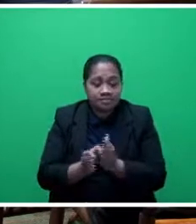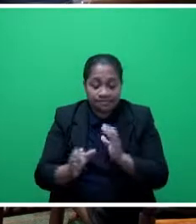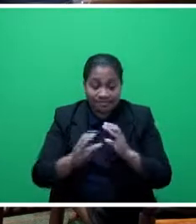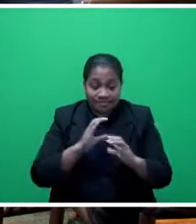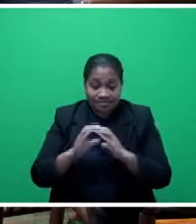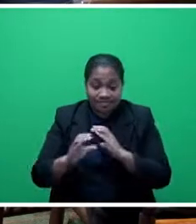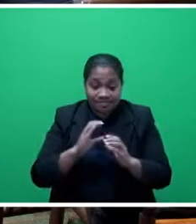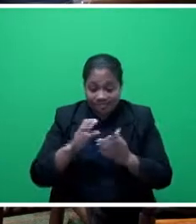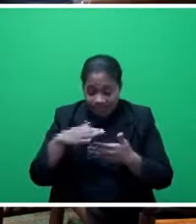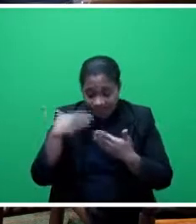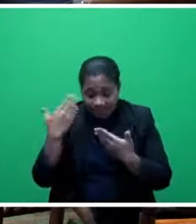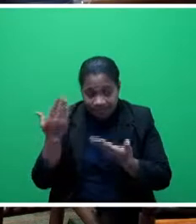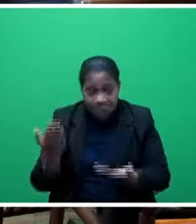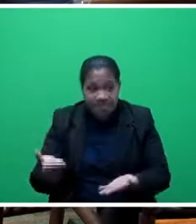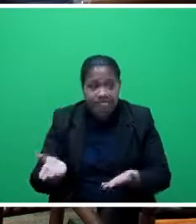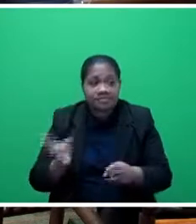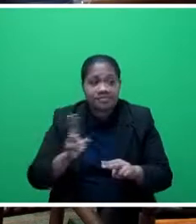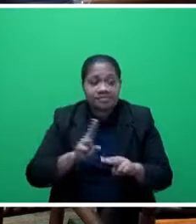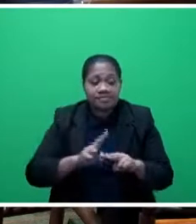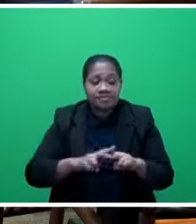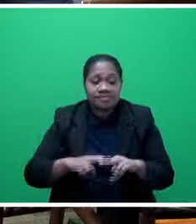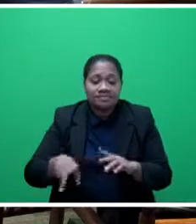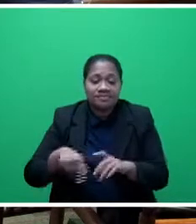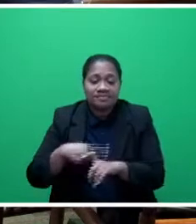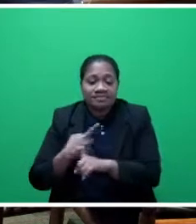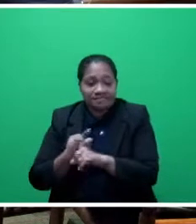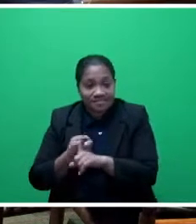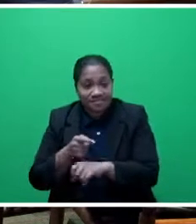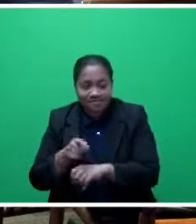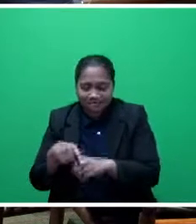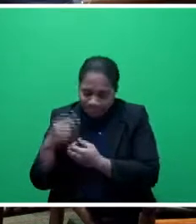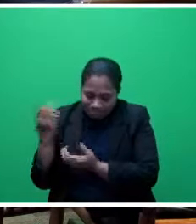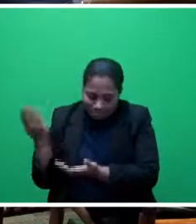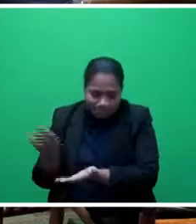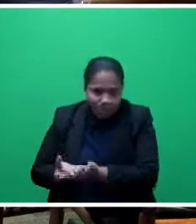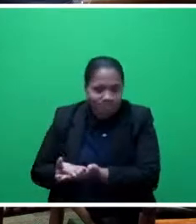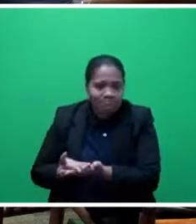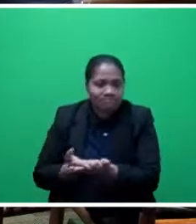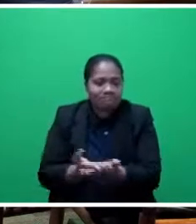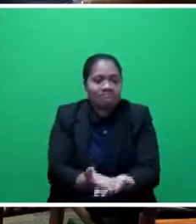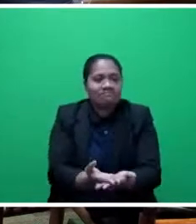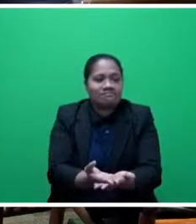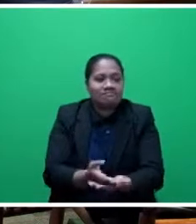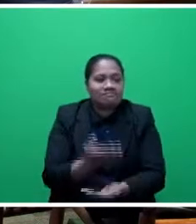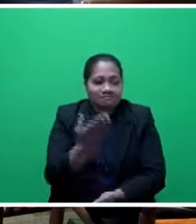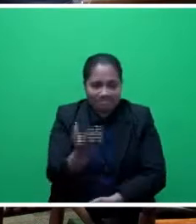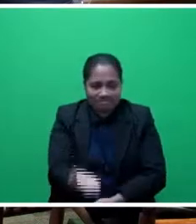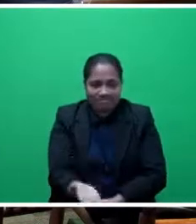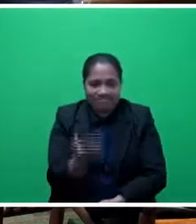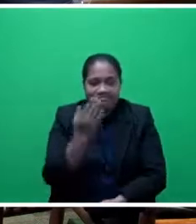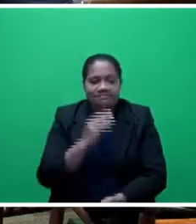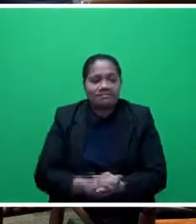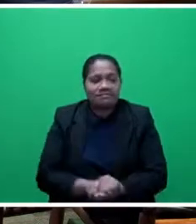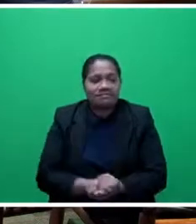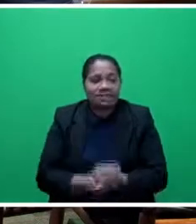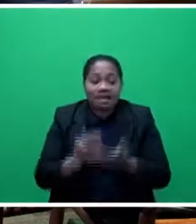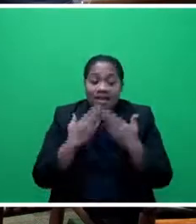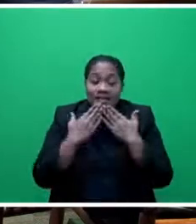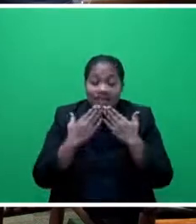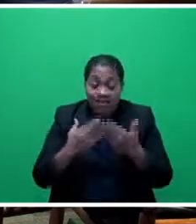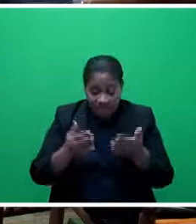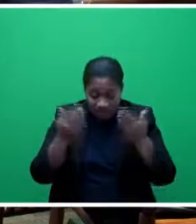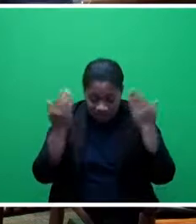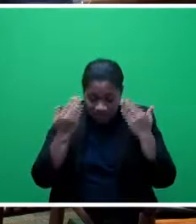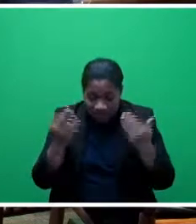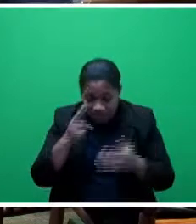Communications, the Honourable Ayaz Syed Qayyum, to table his reports. You have the floor, sir. Thank you, Mr. Speaker, sir. Mr.